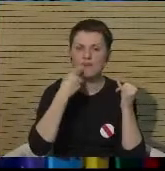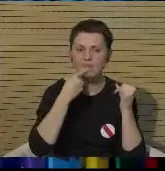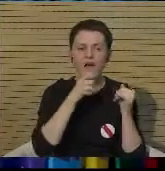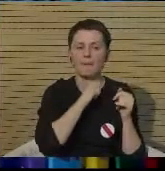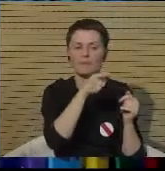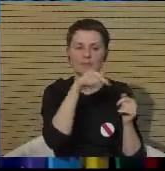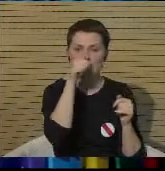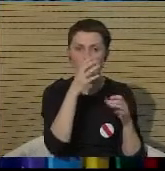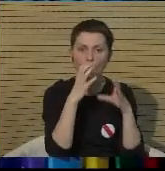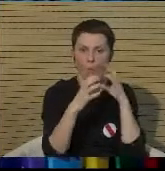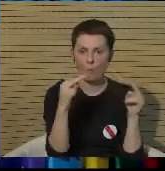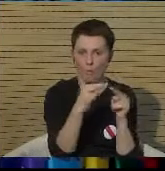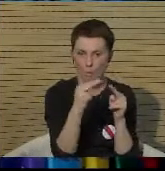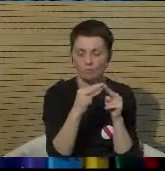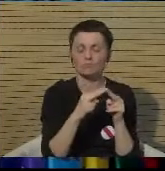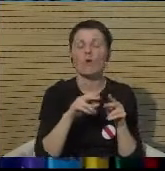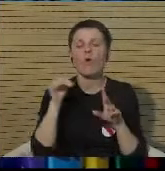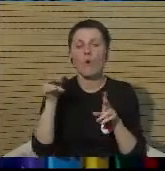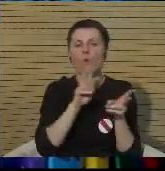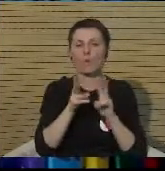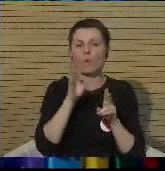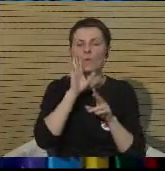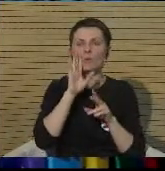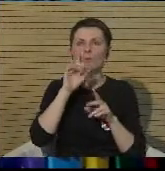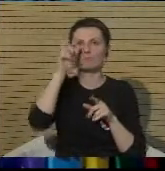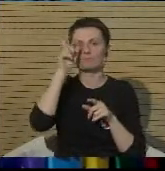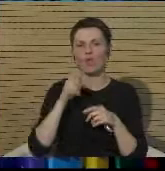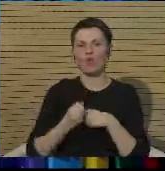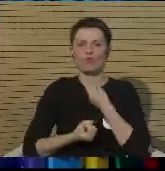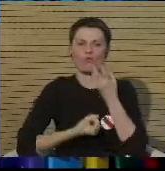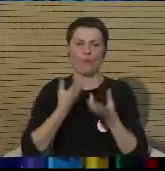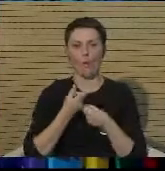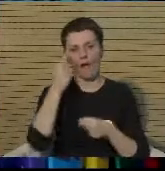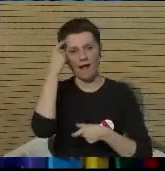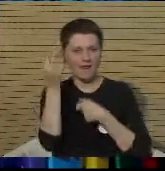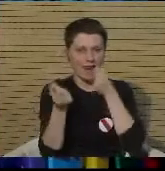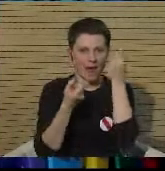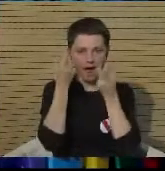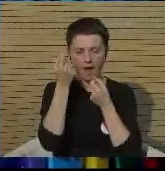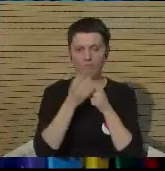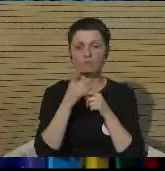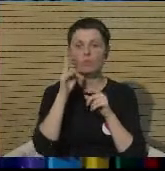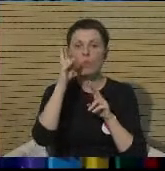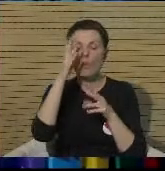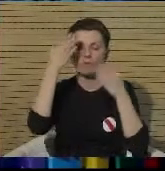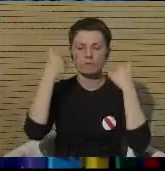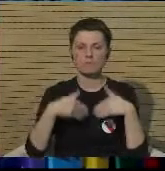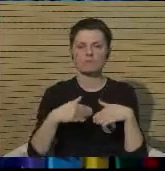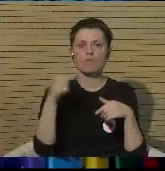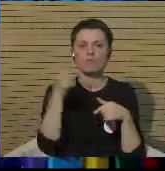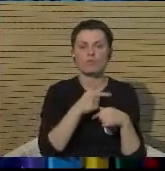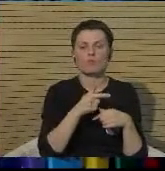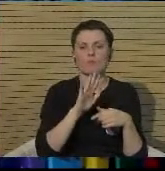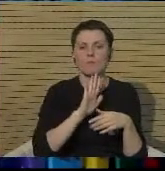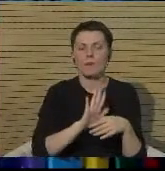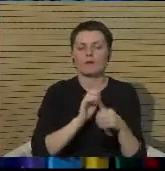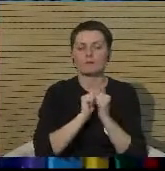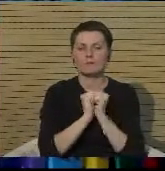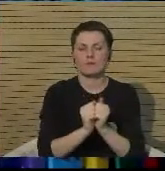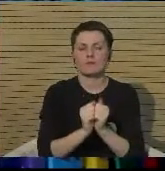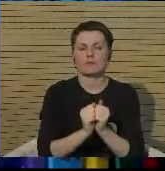their tongues, a translator is a bit like a creator, someone